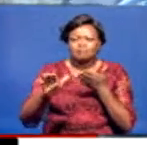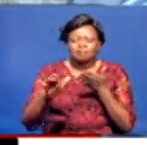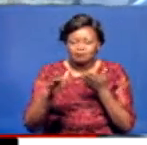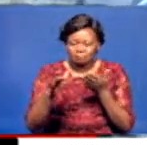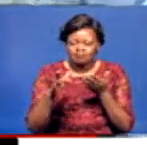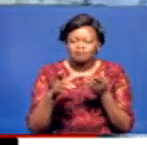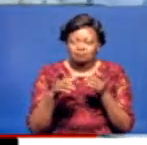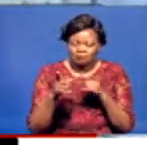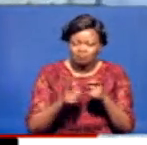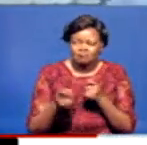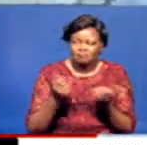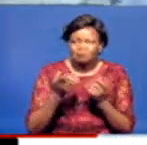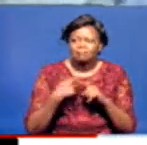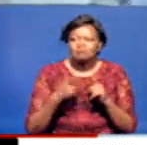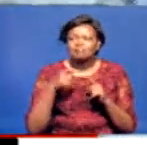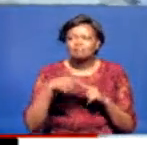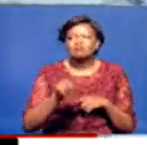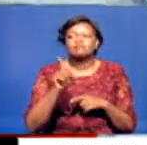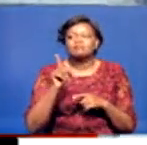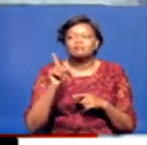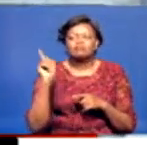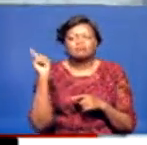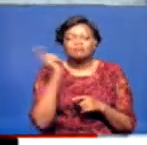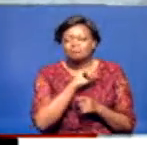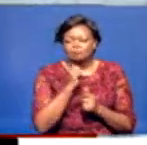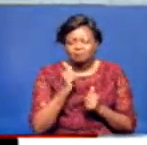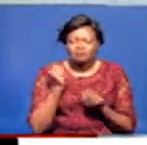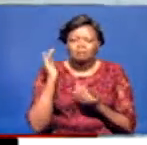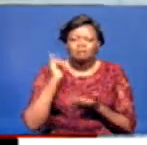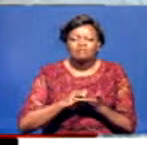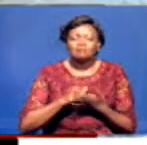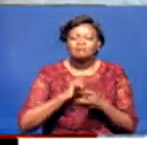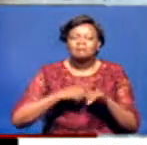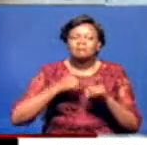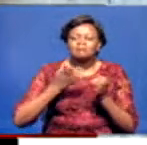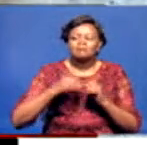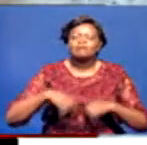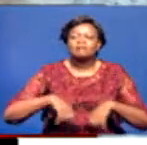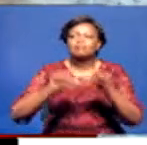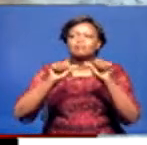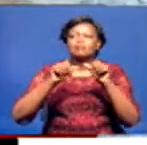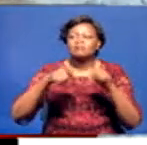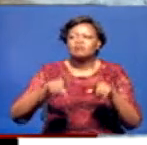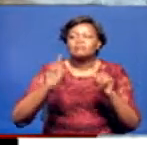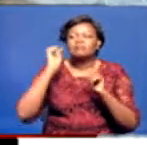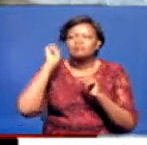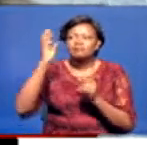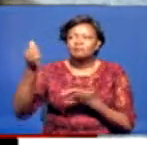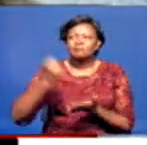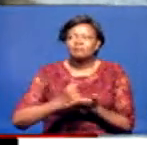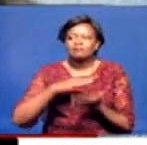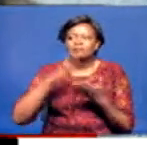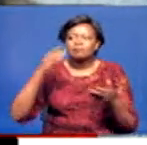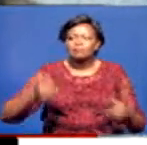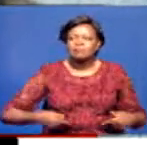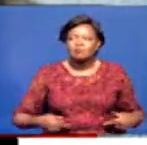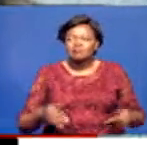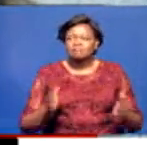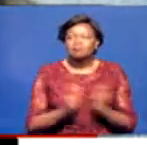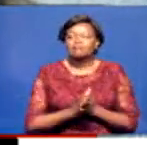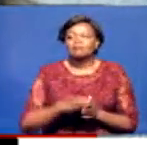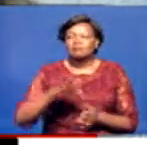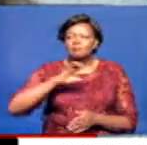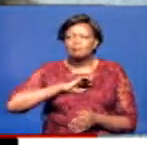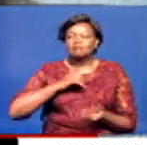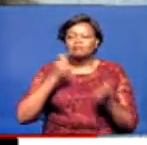entrepreneur is not quite done yet. He hopes as the business continues to make strides, he will be able to employ more youth and in his own little